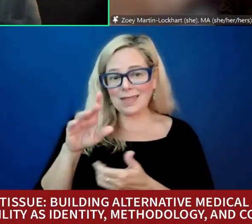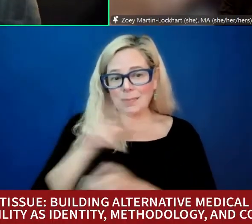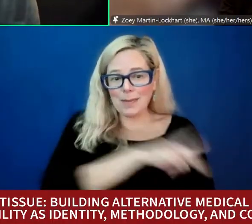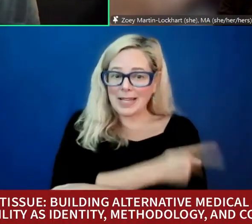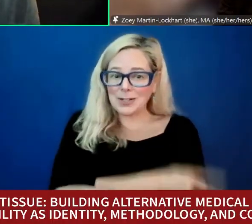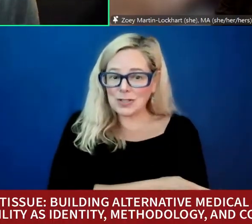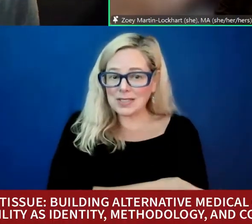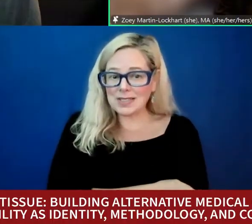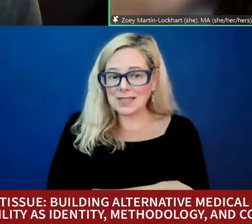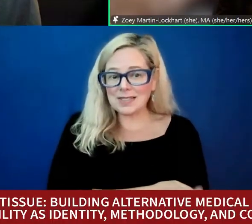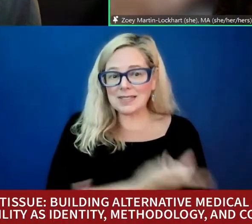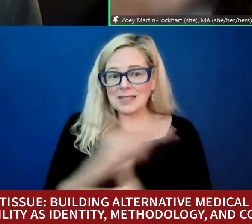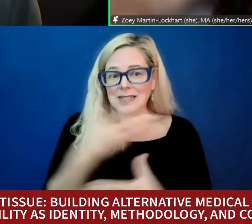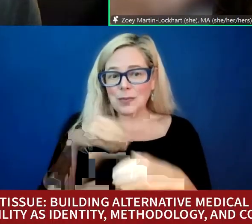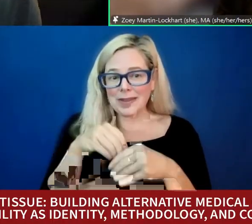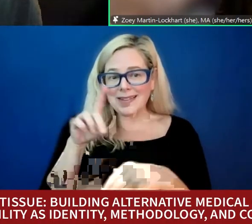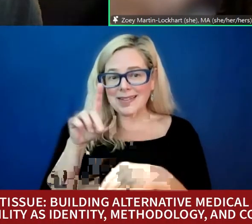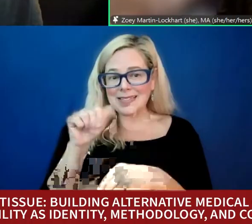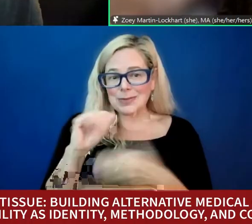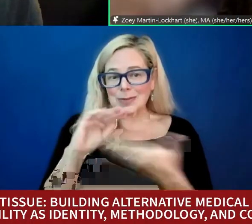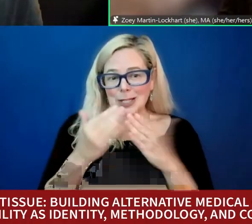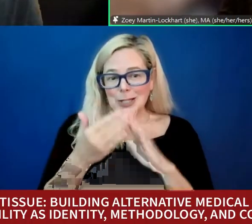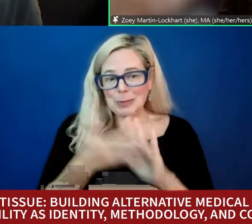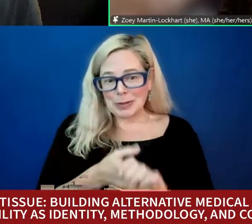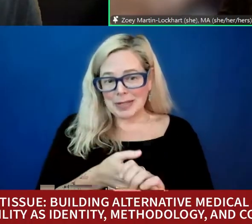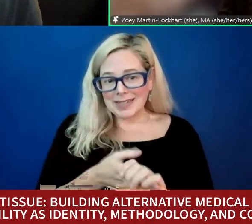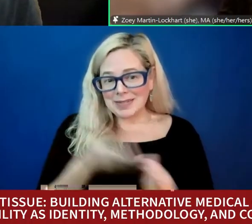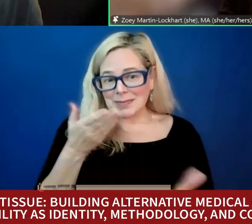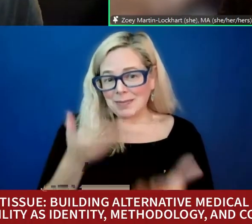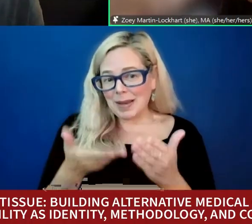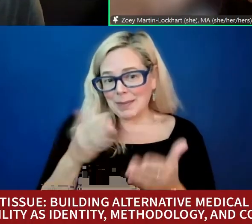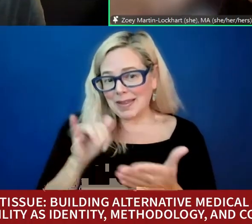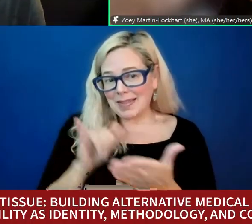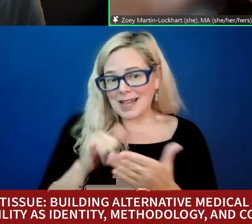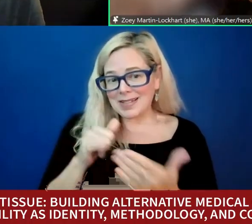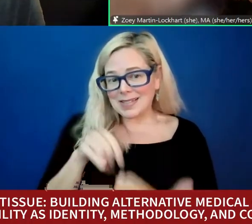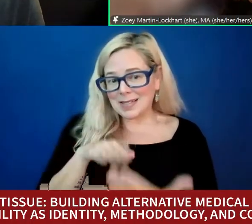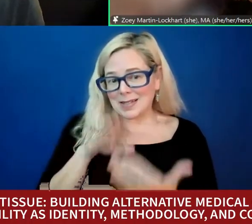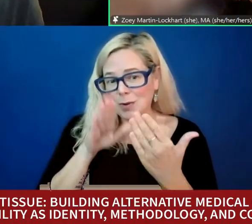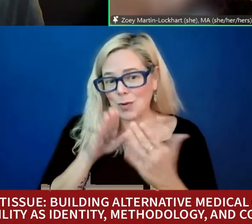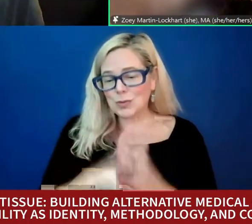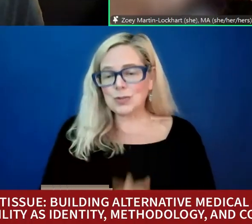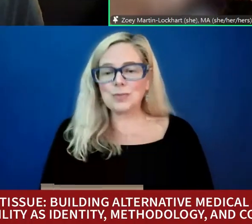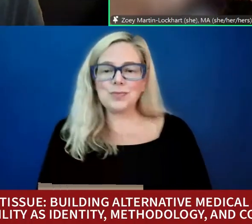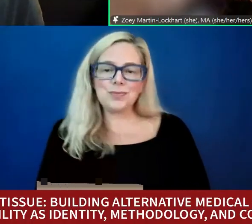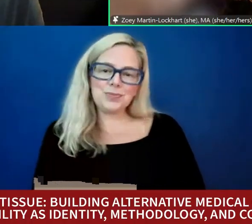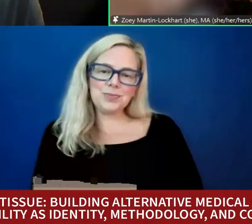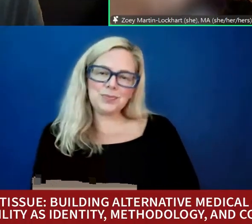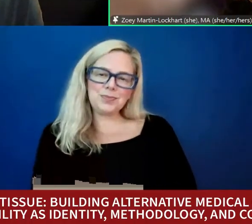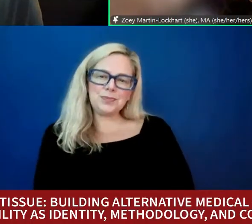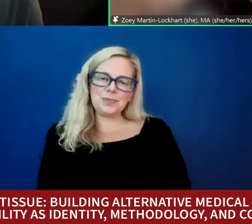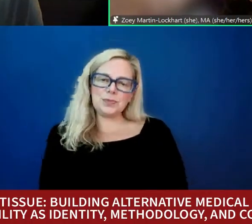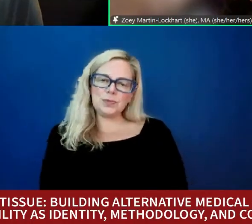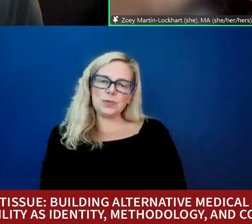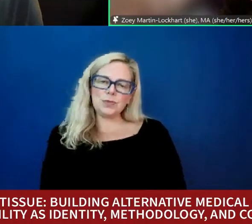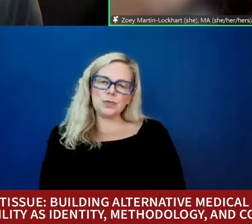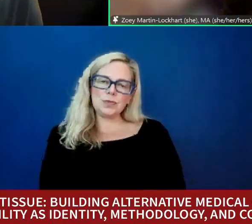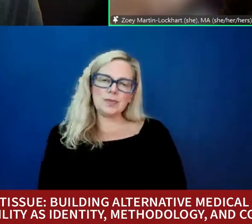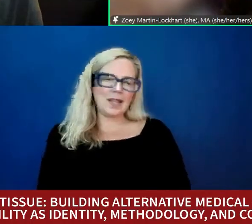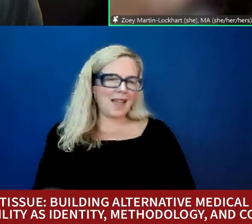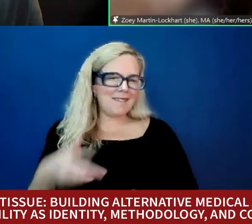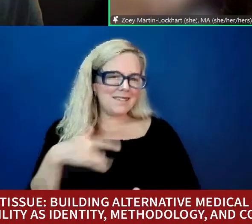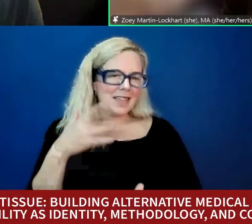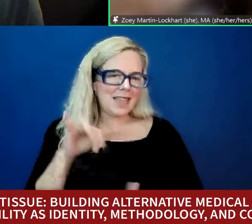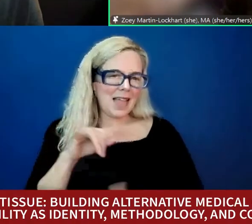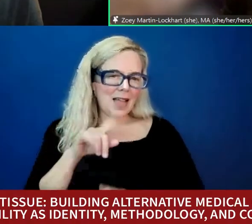question. I'm thinking about it. I feel like it may have been more meant for the last session. I mean,